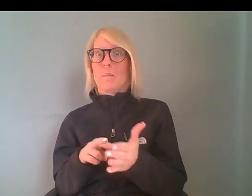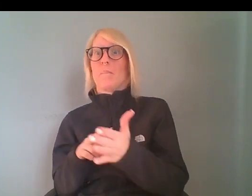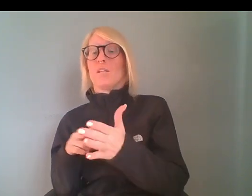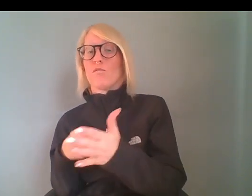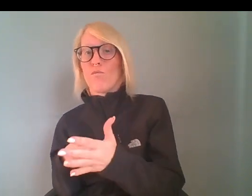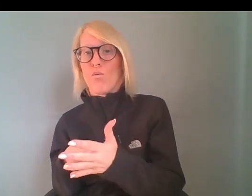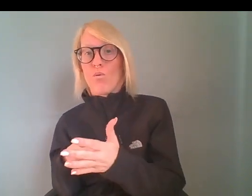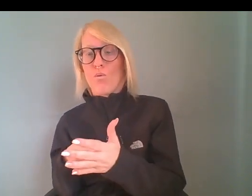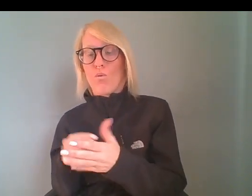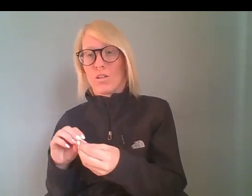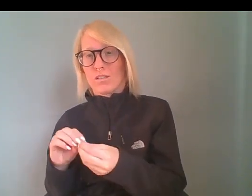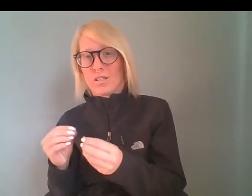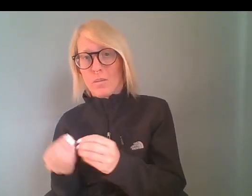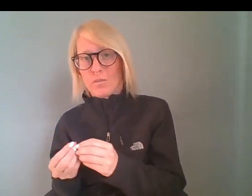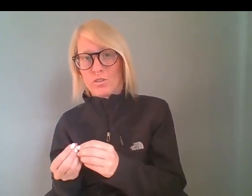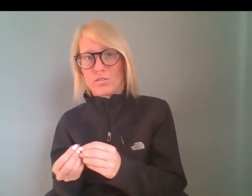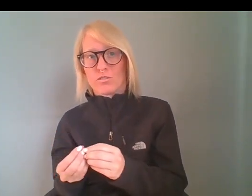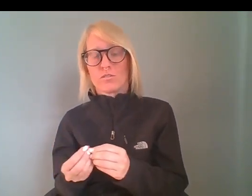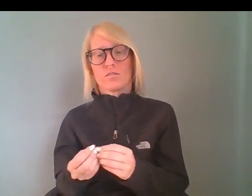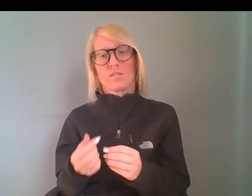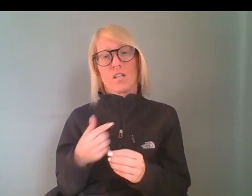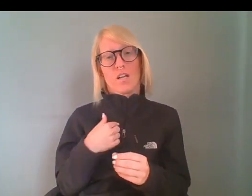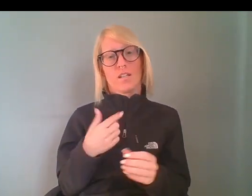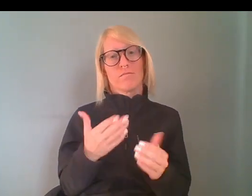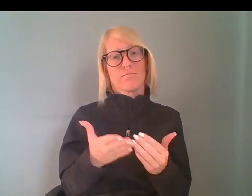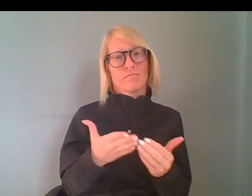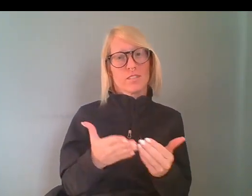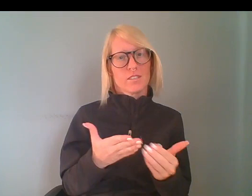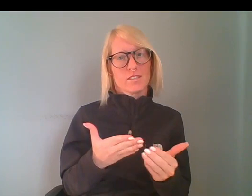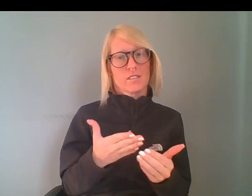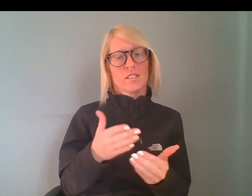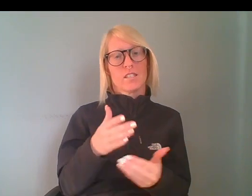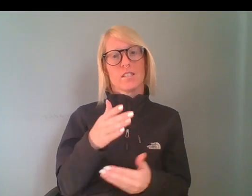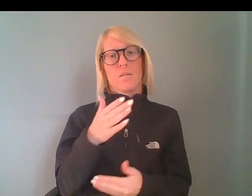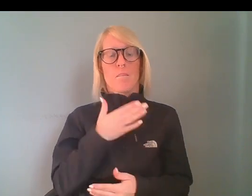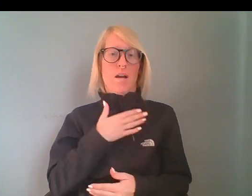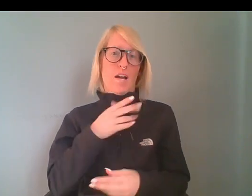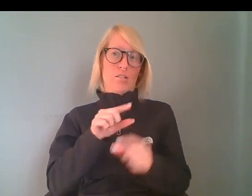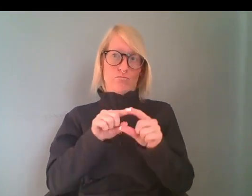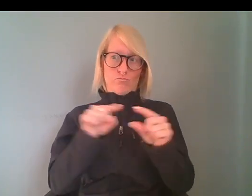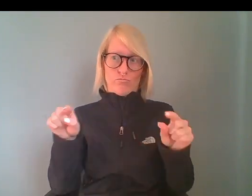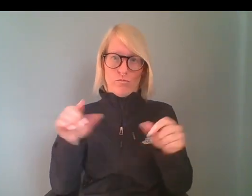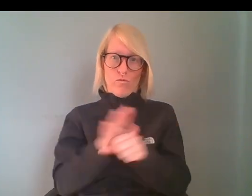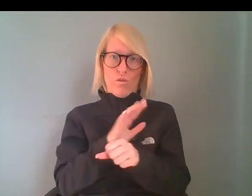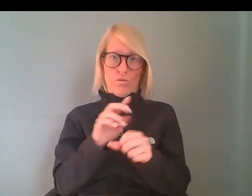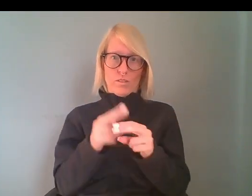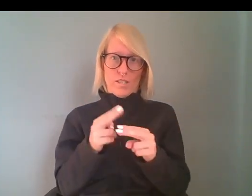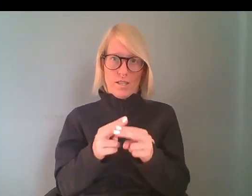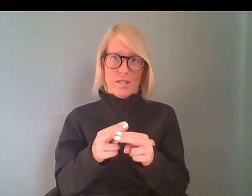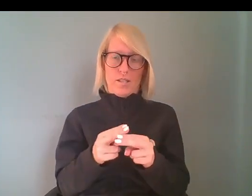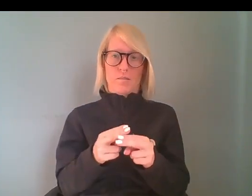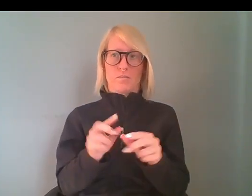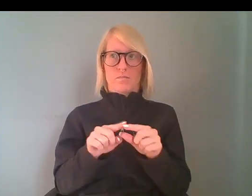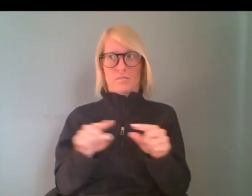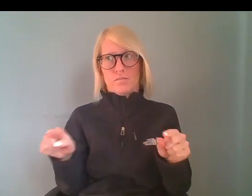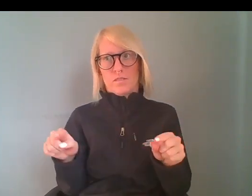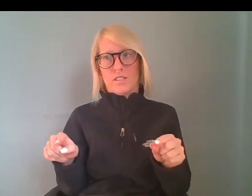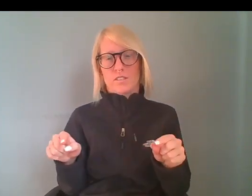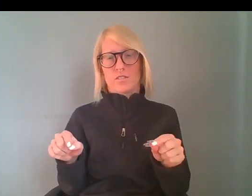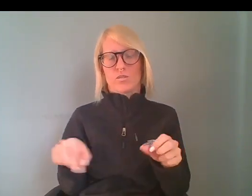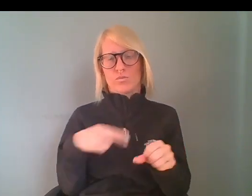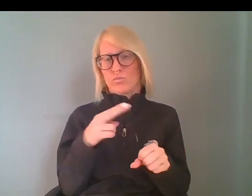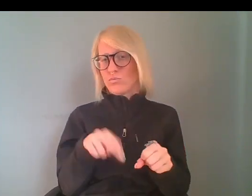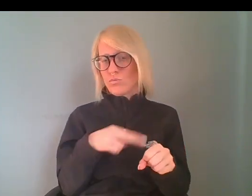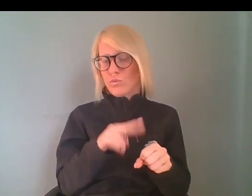Fortunately, there's not a whole lot of Arnoldis in the world, so I easily was able to get Tina Arnoldi. But if that wasn't available, and if I used a number that